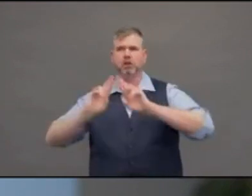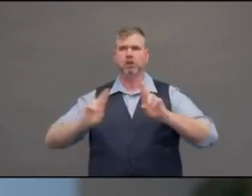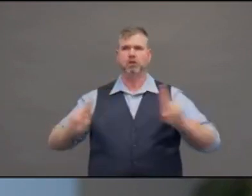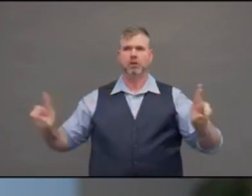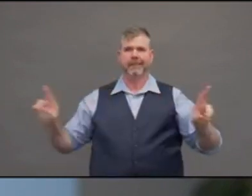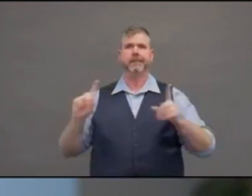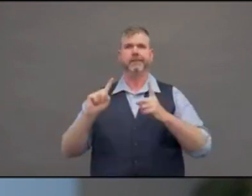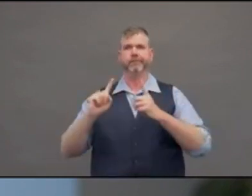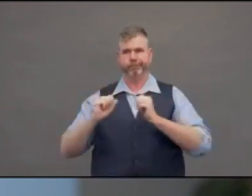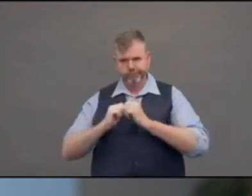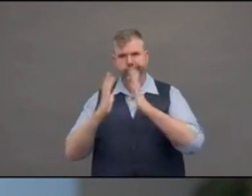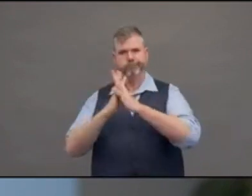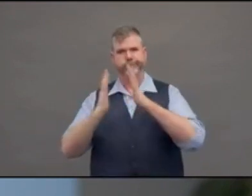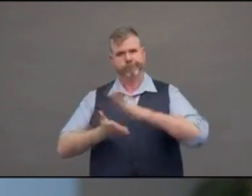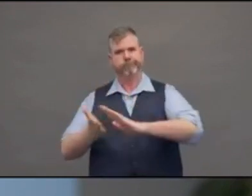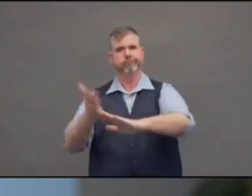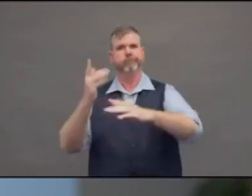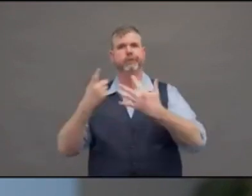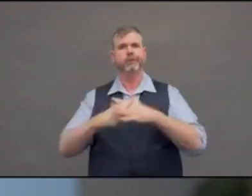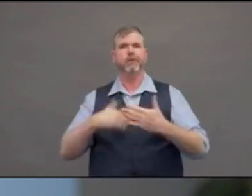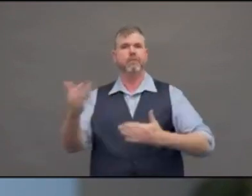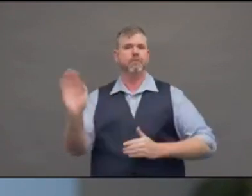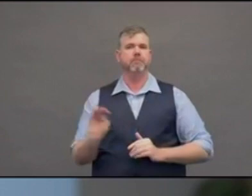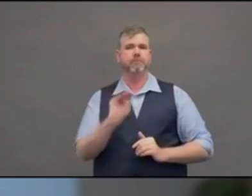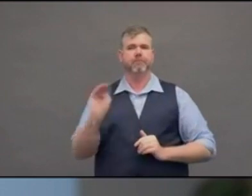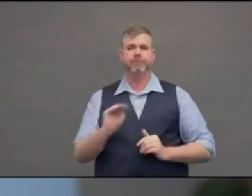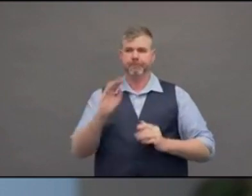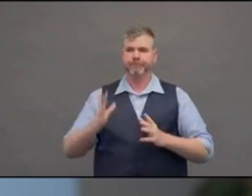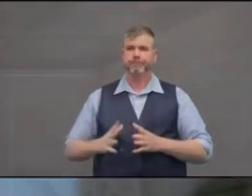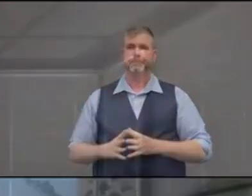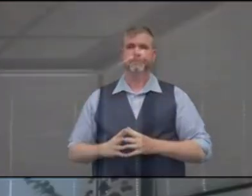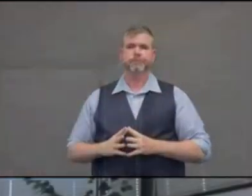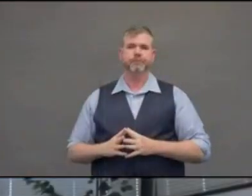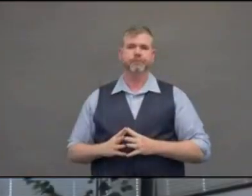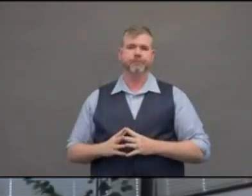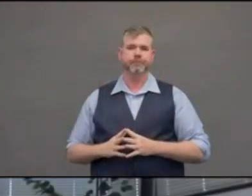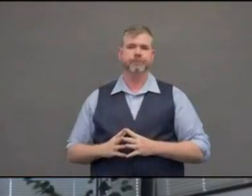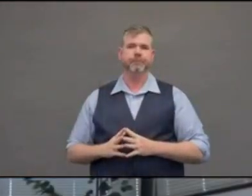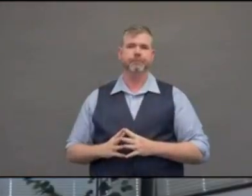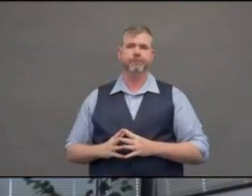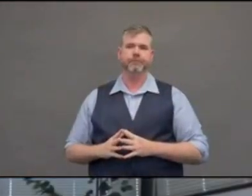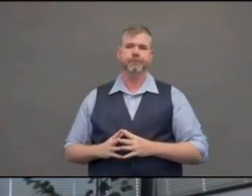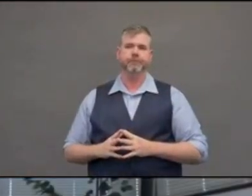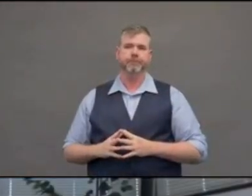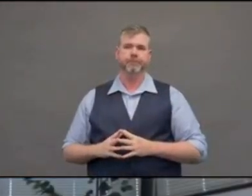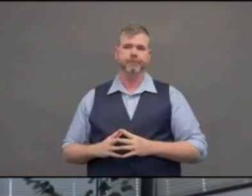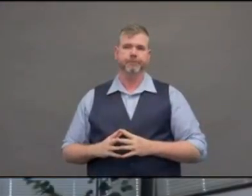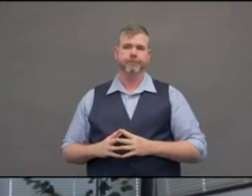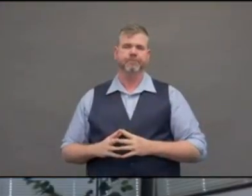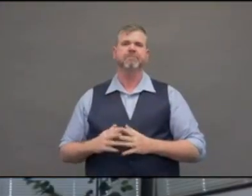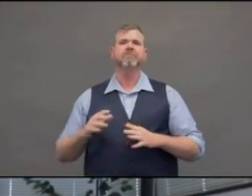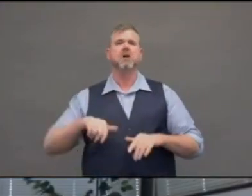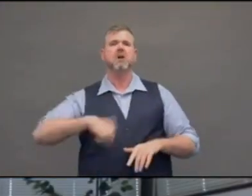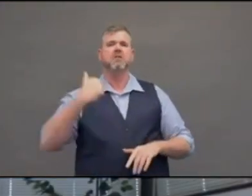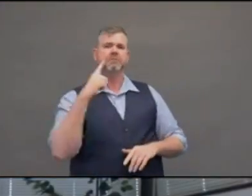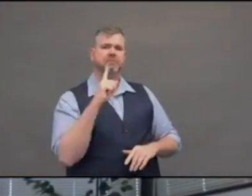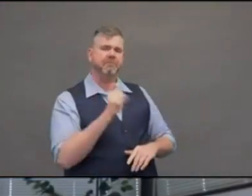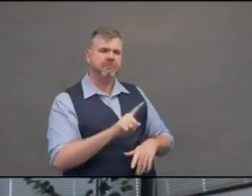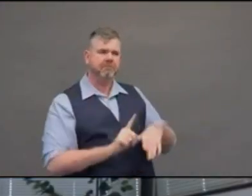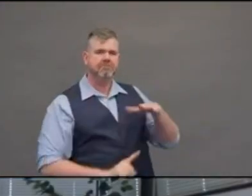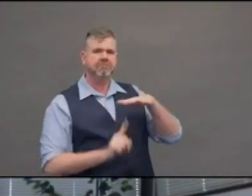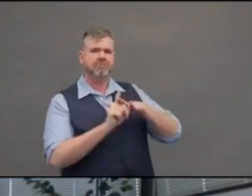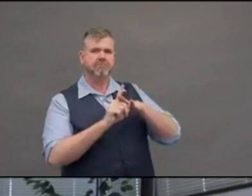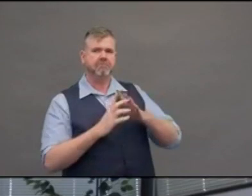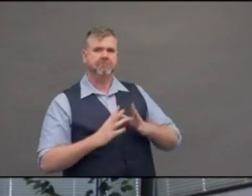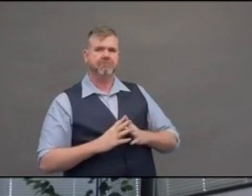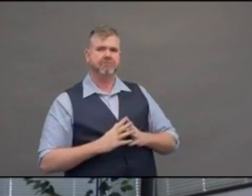why there needed to be some time to stand that up. Another question that's come up is childcare and recreation for